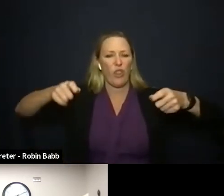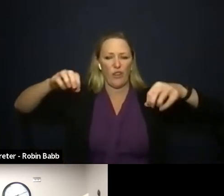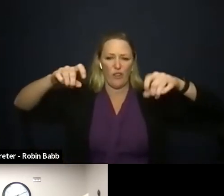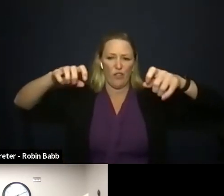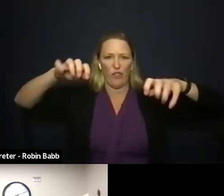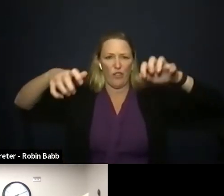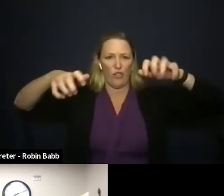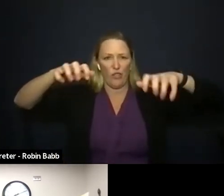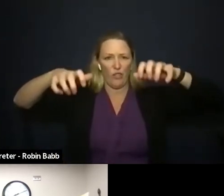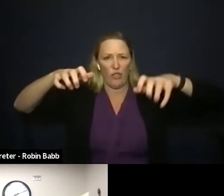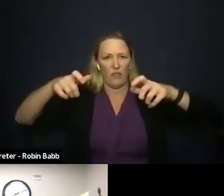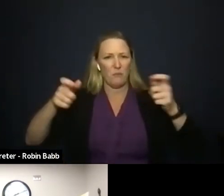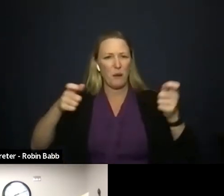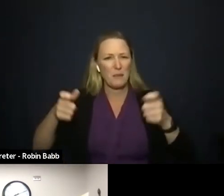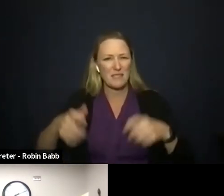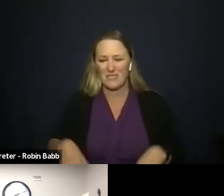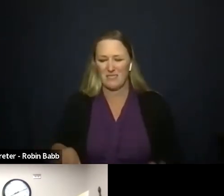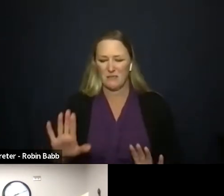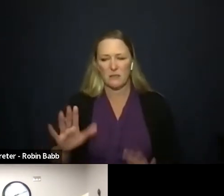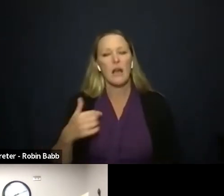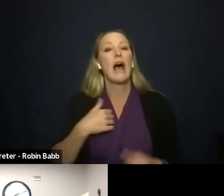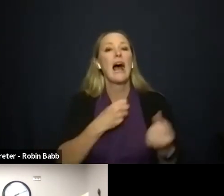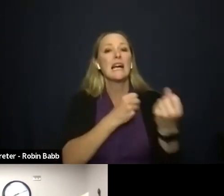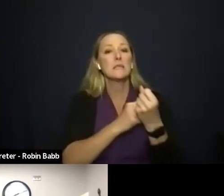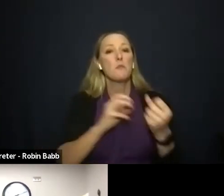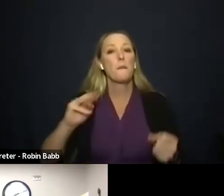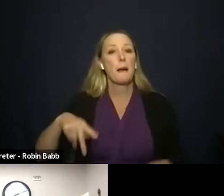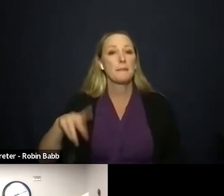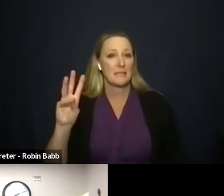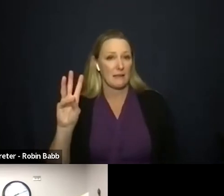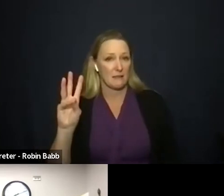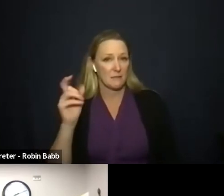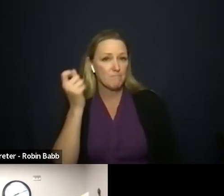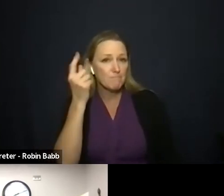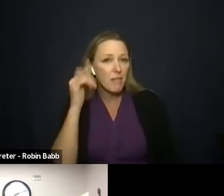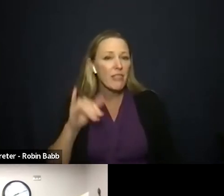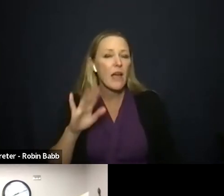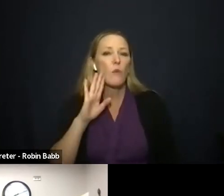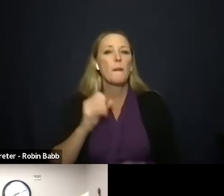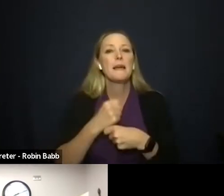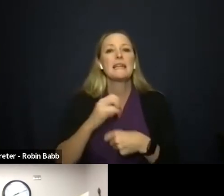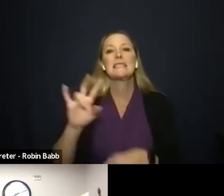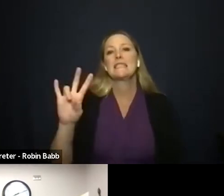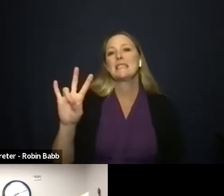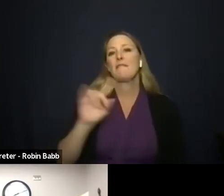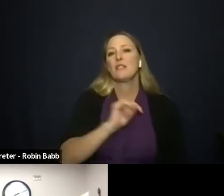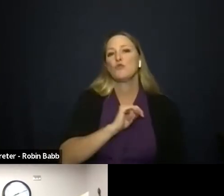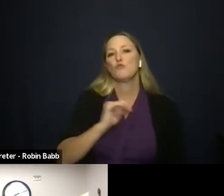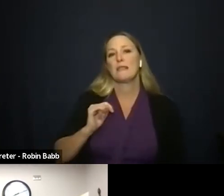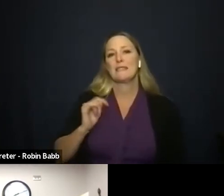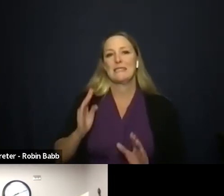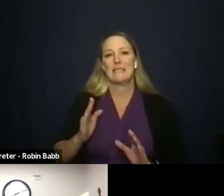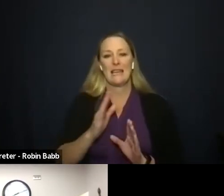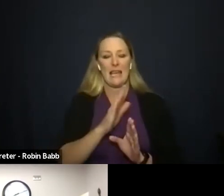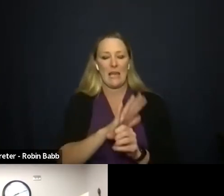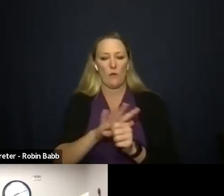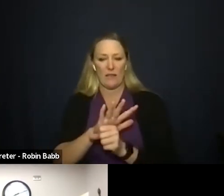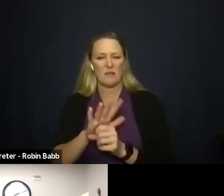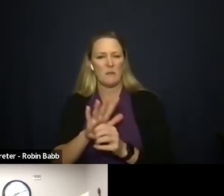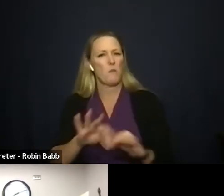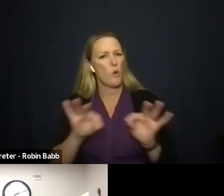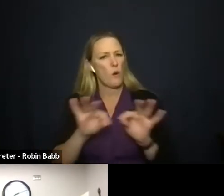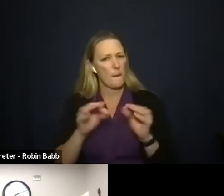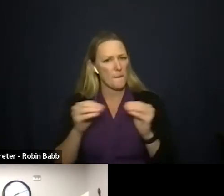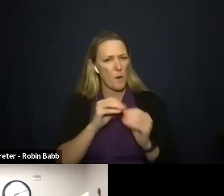like to say that i support map six because it all cr because it will create the seven trustee areas it is important that we have more school board